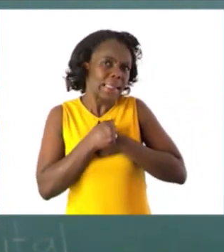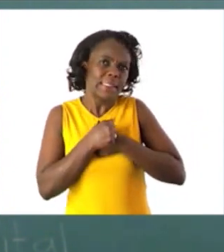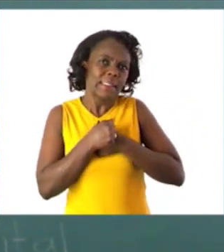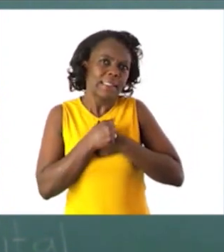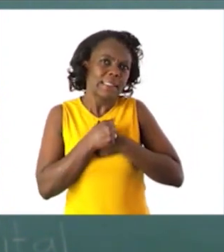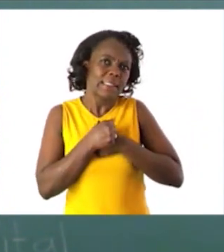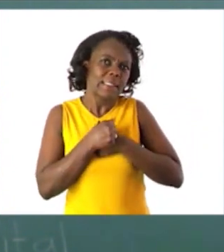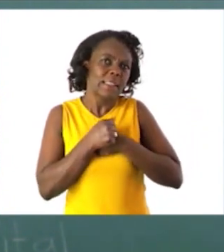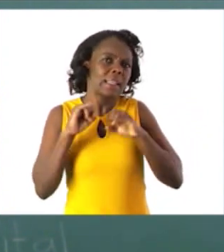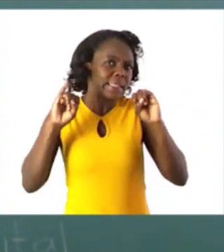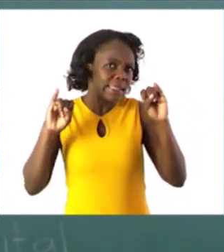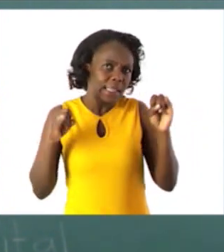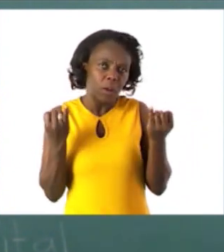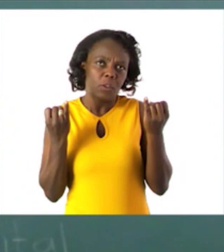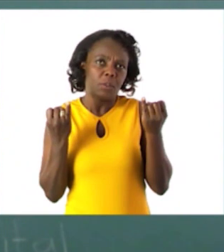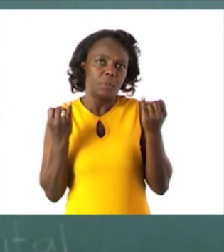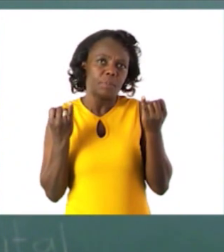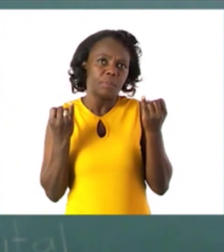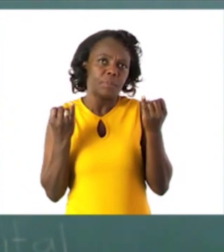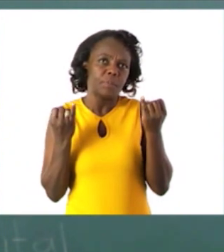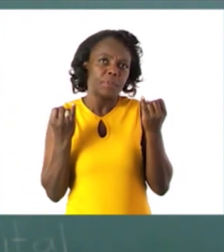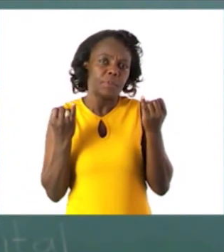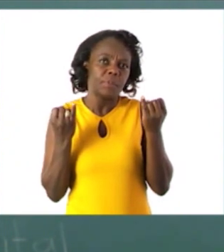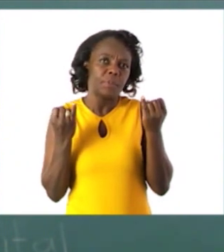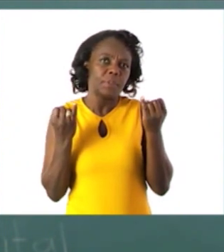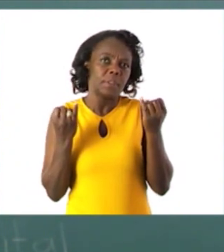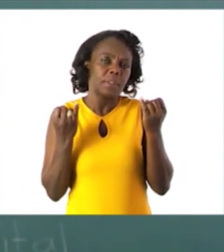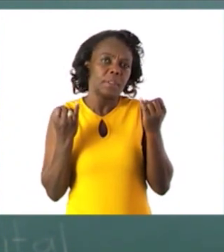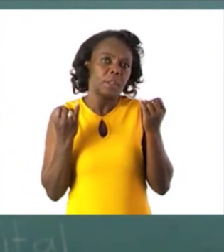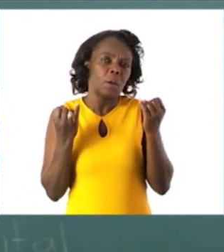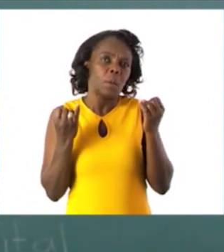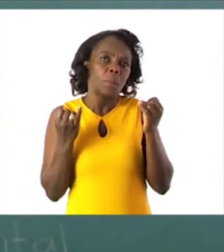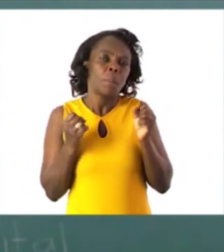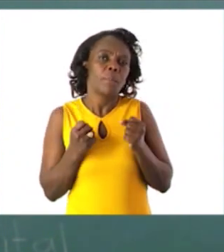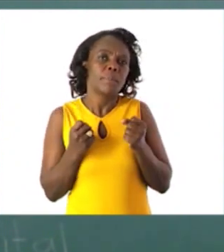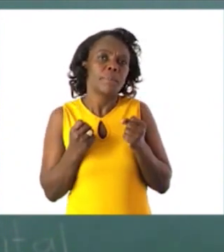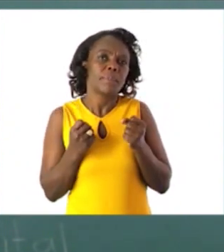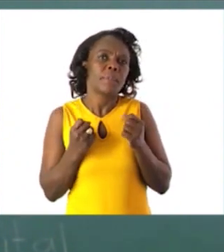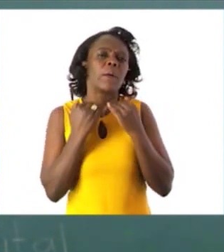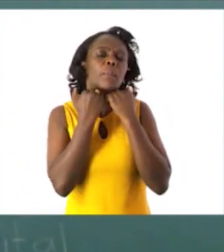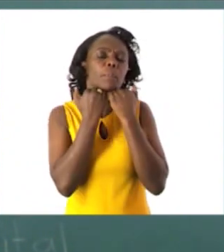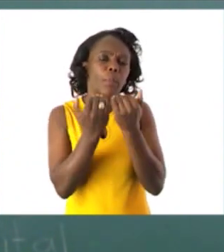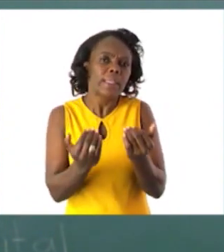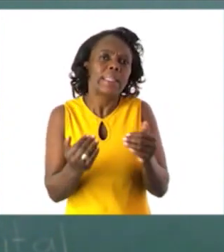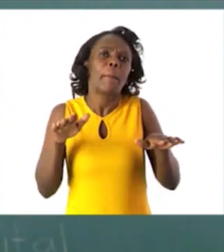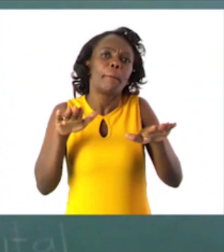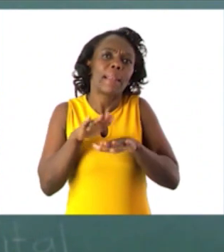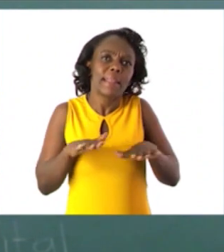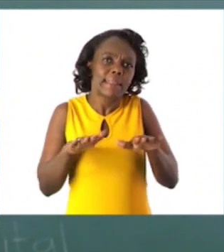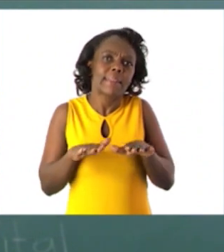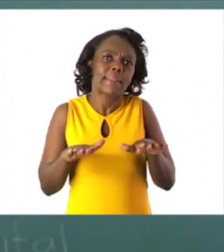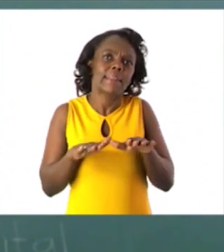name, your town's name, your township, the location where you are staying, all the important places,